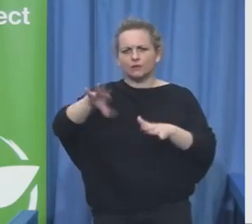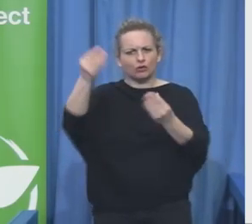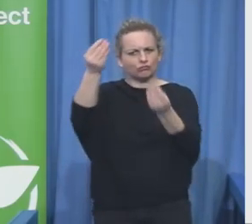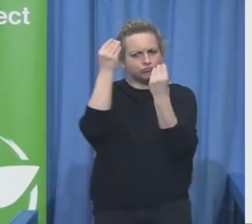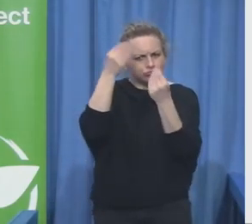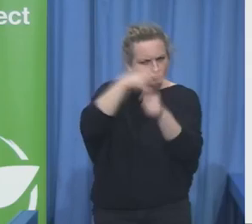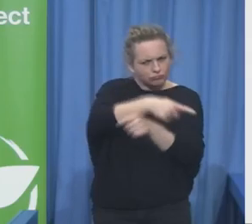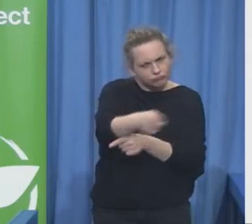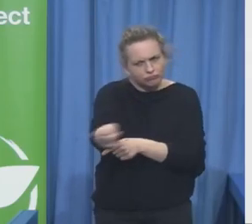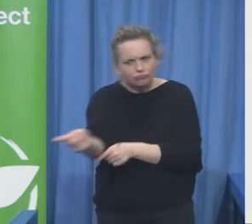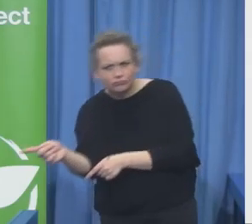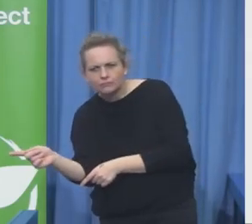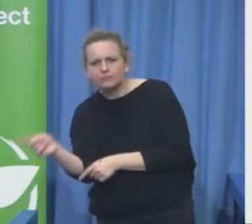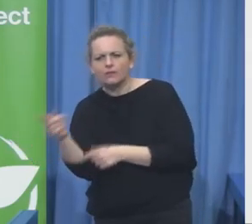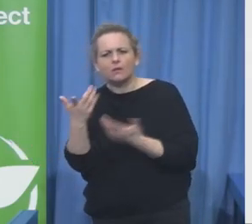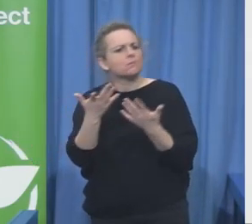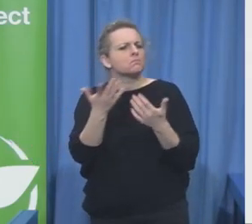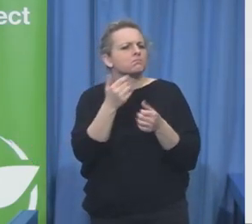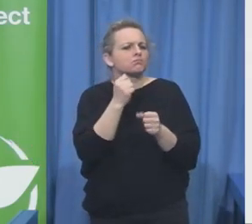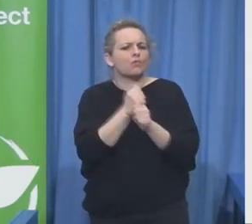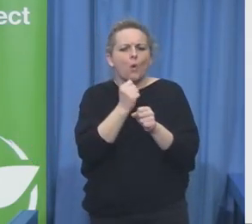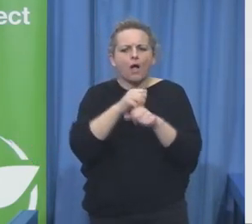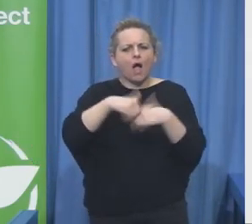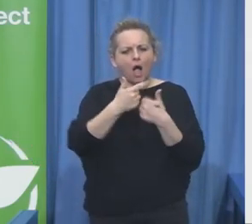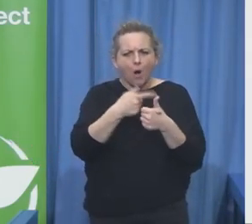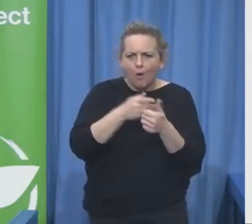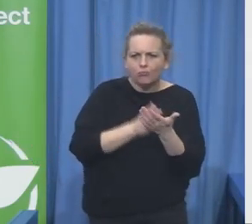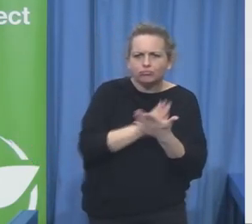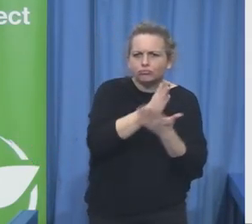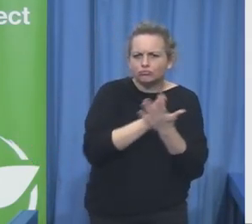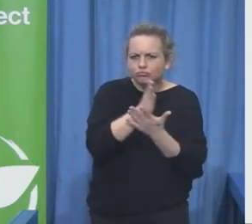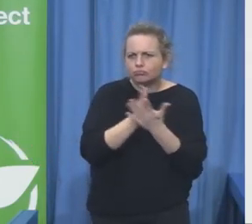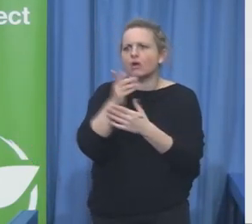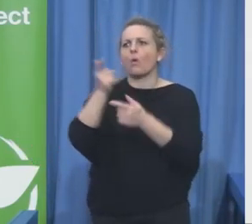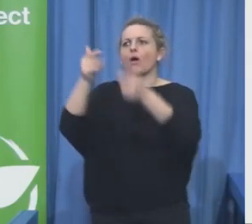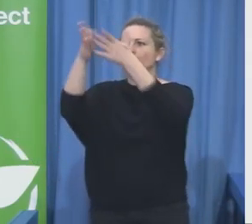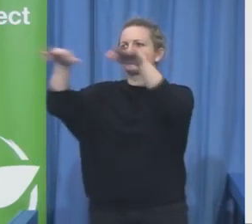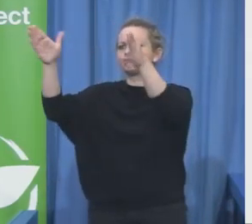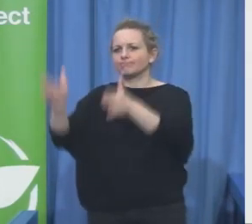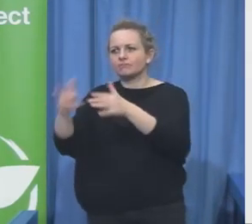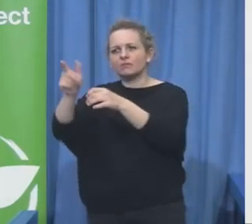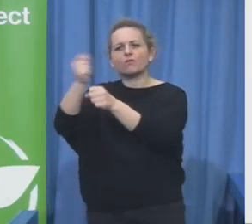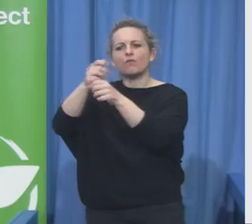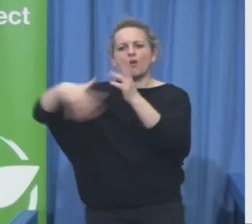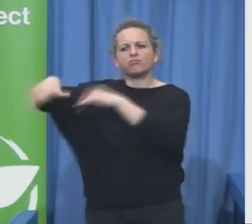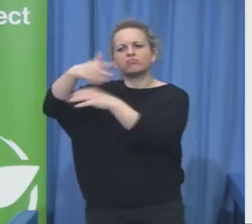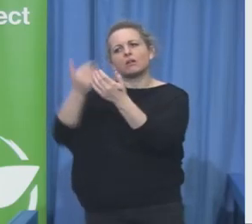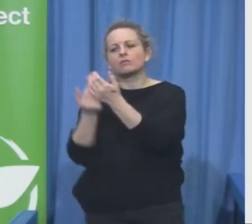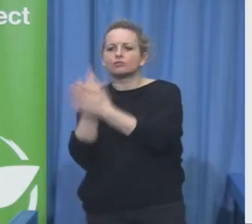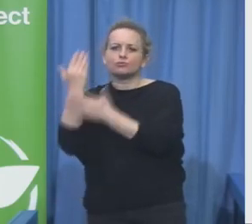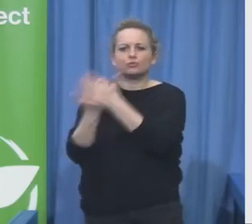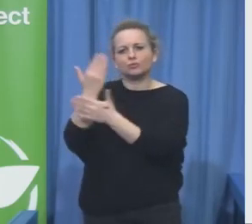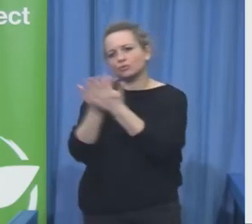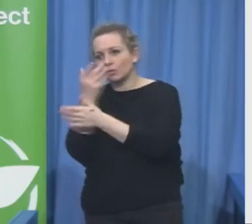are focused on the needs of students with disabilities. So please invite me to as many of those as you can.